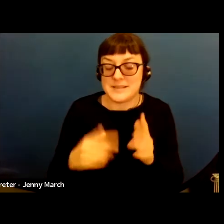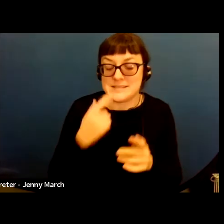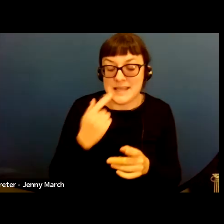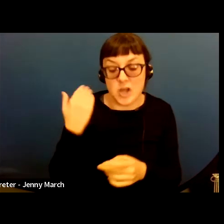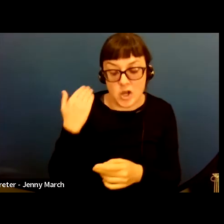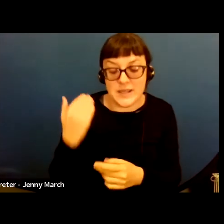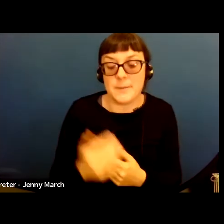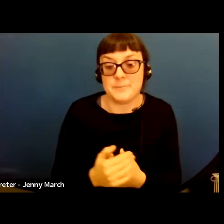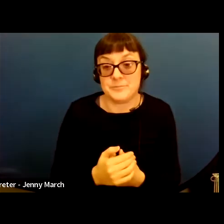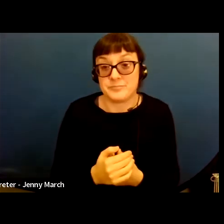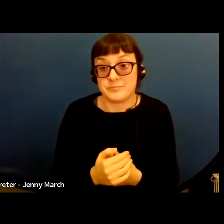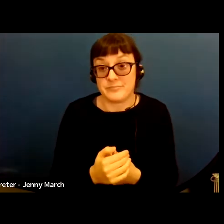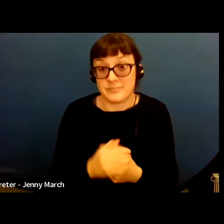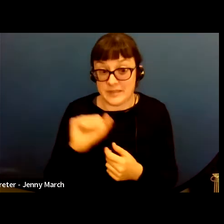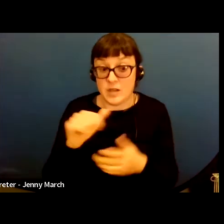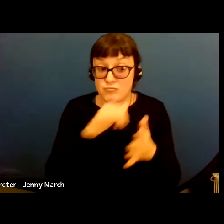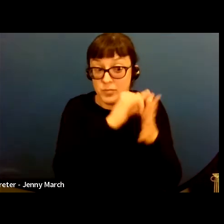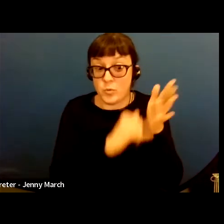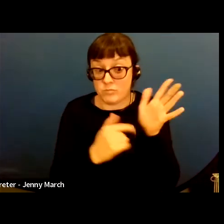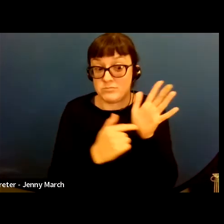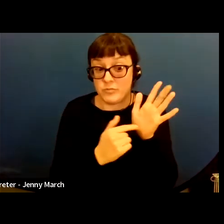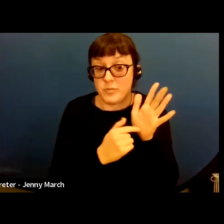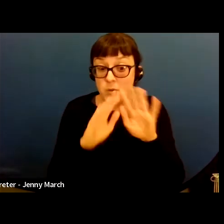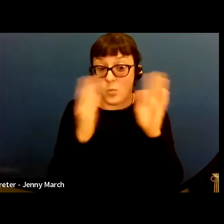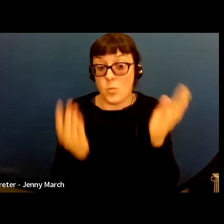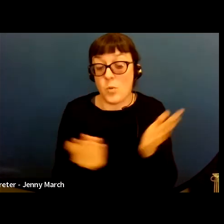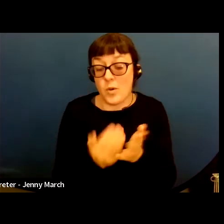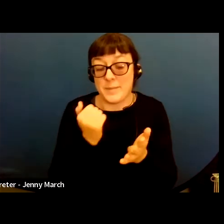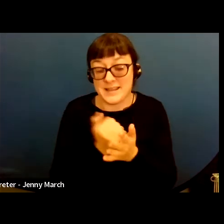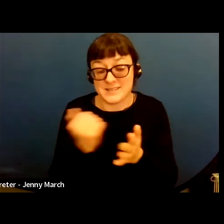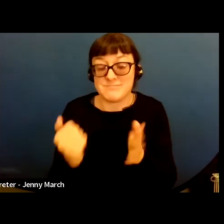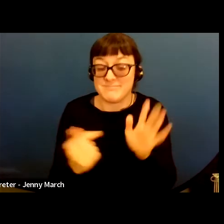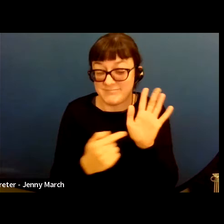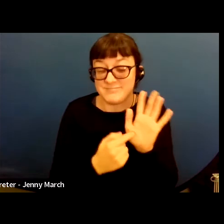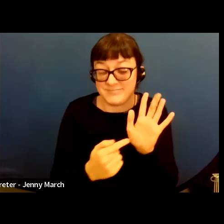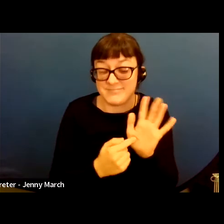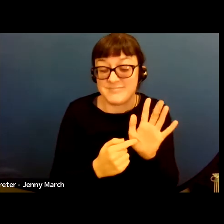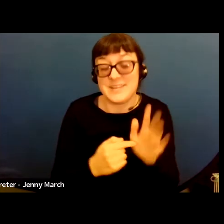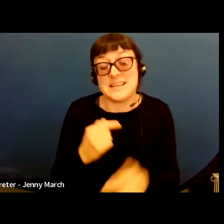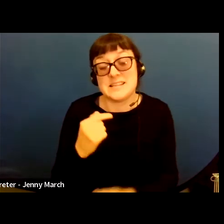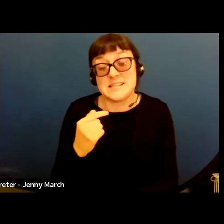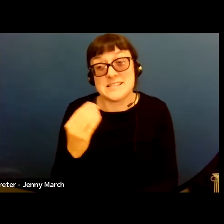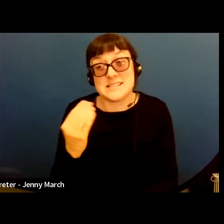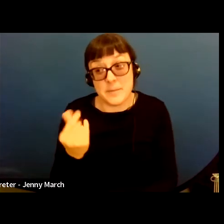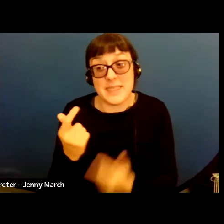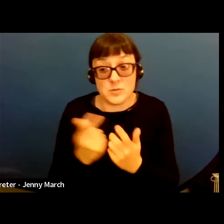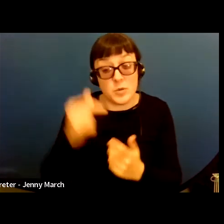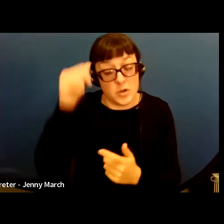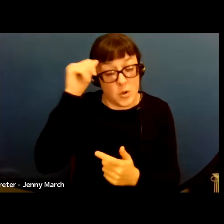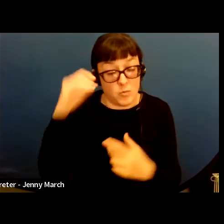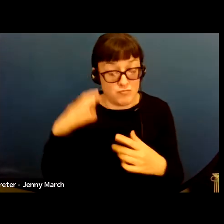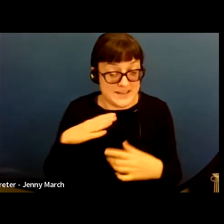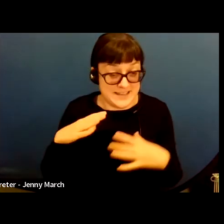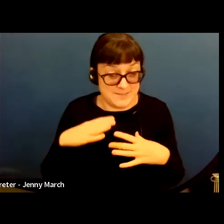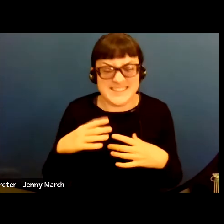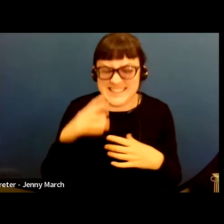that we looked at with the World Bank has clearly demonstrated, like Charlotte said, in some instances what we know, and some of that is coming through